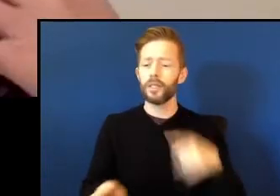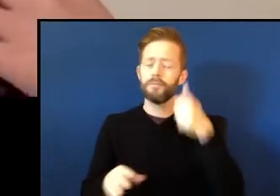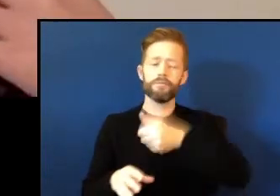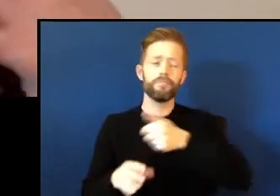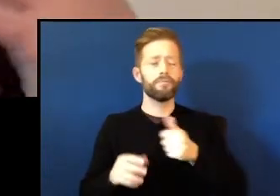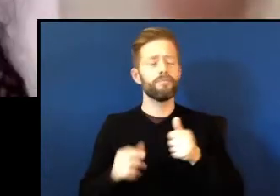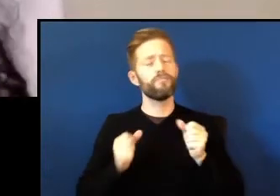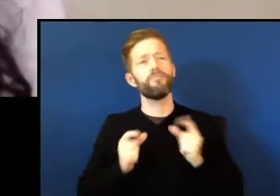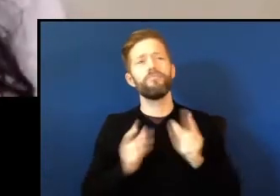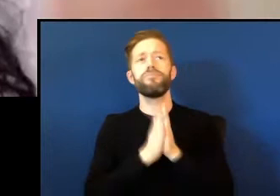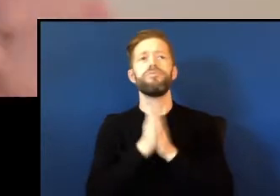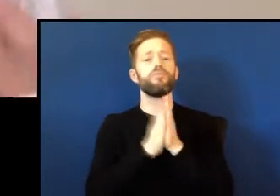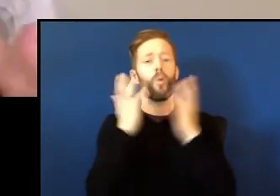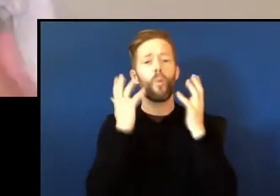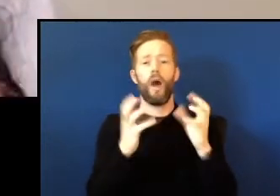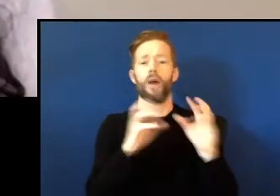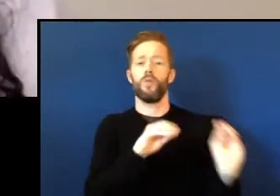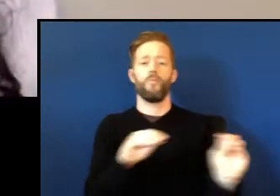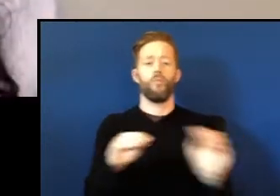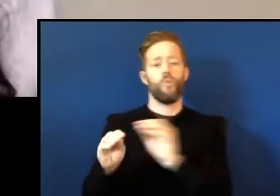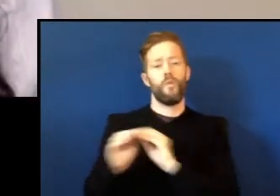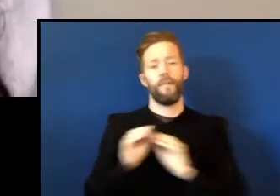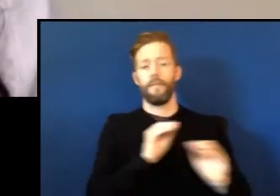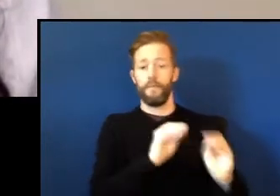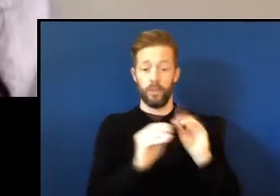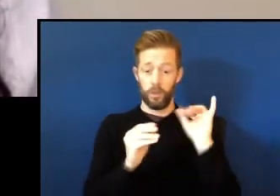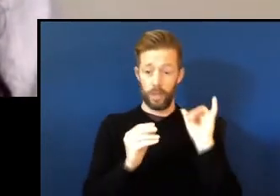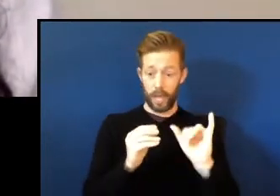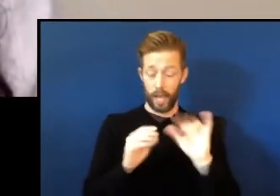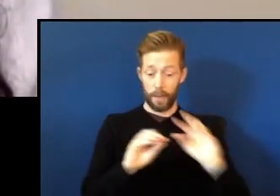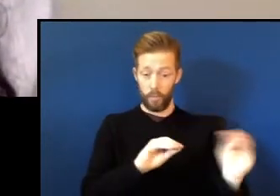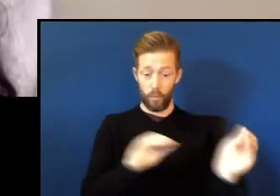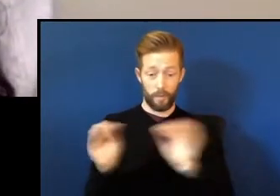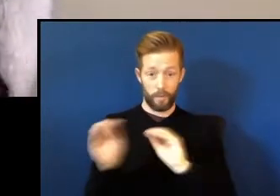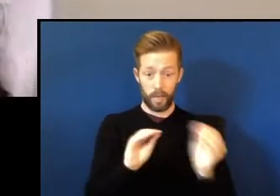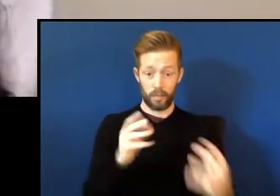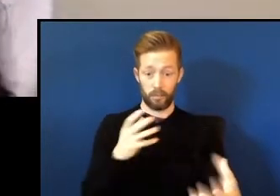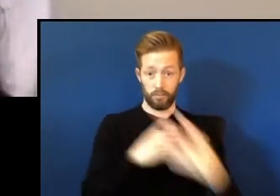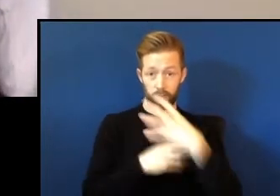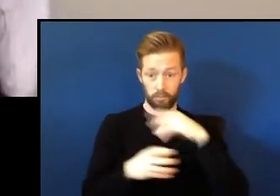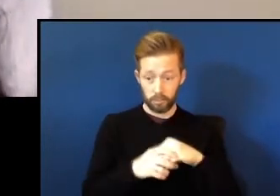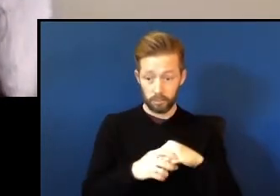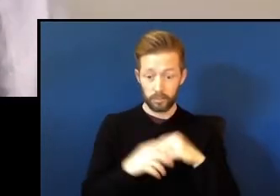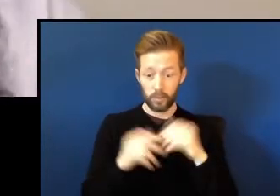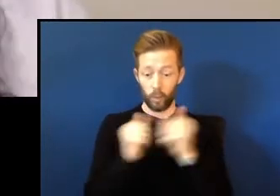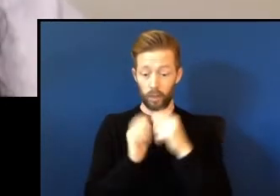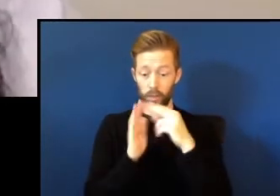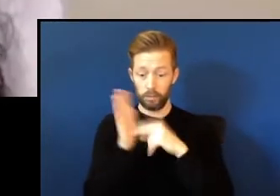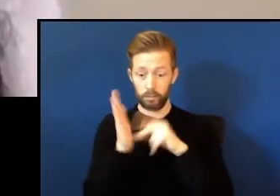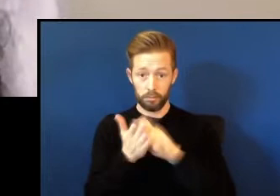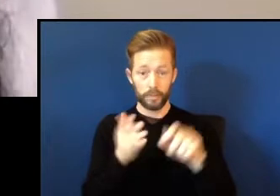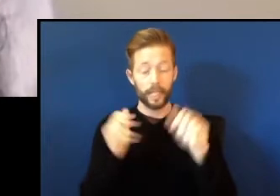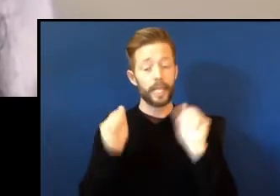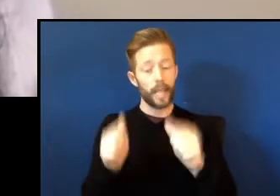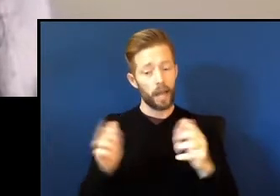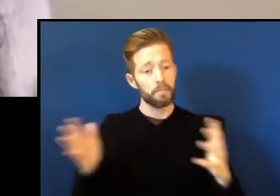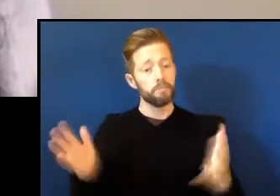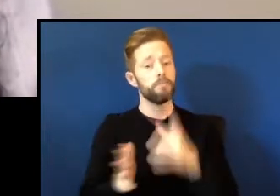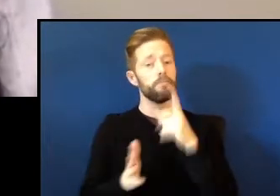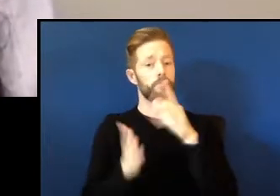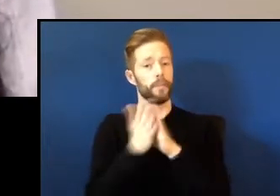if we incorporate music and movement into our literacy practices, it actually might encourage your child to become a better